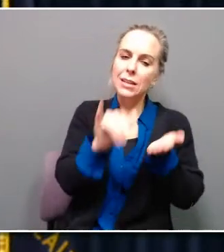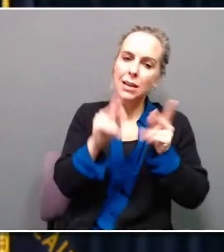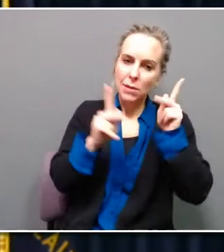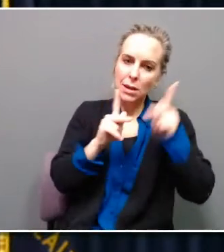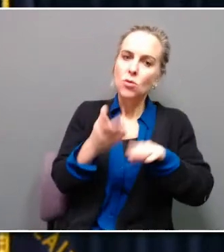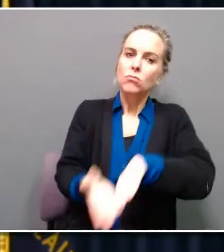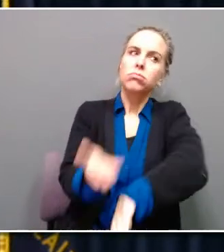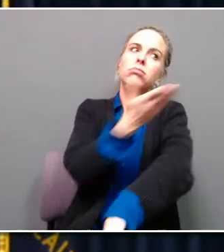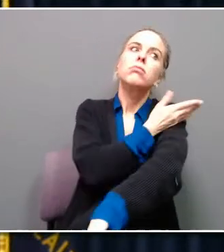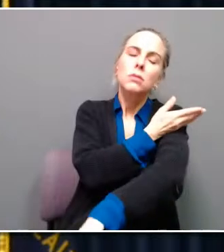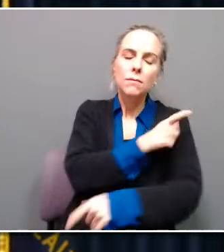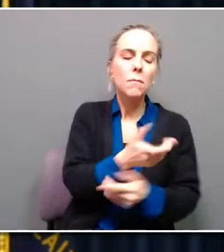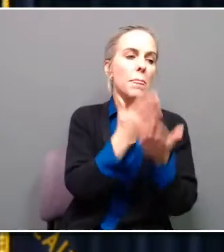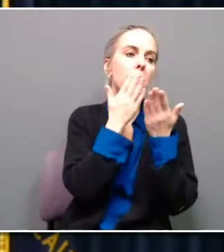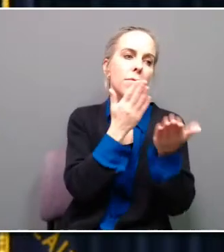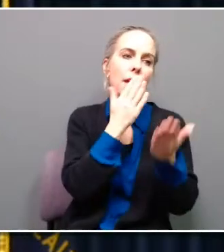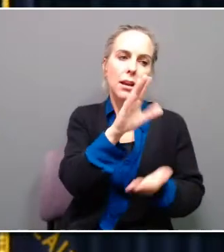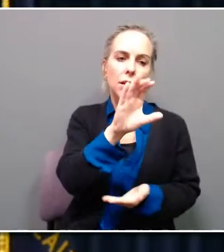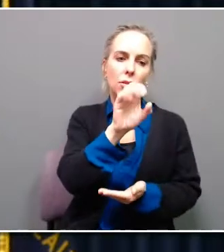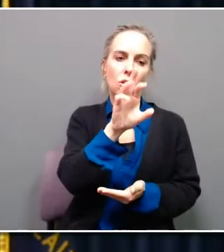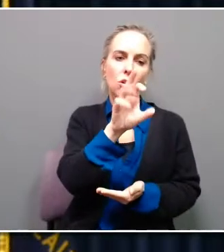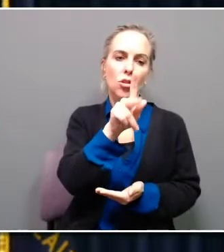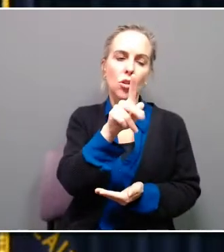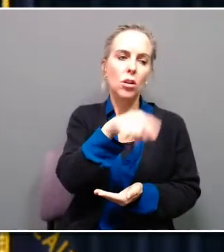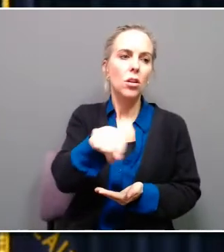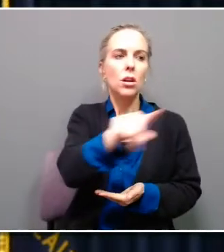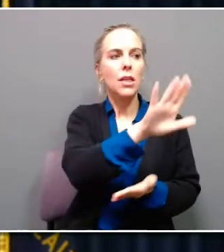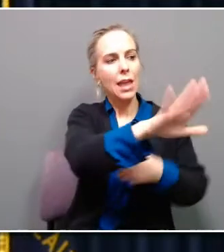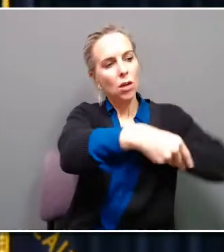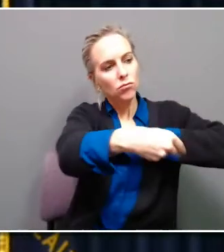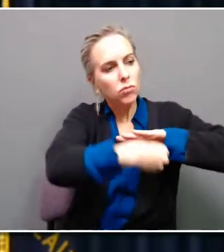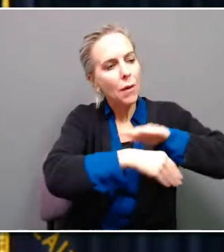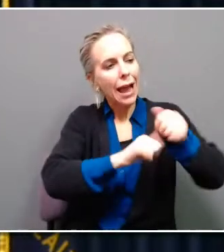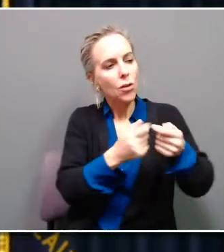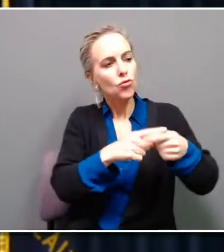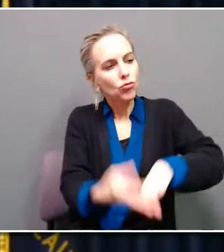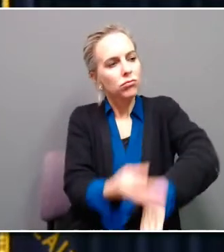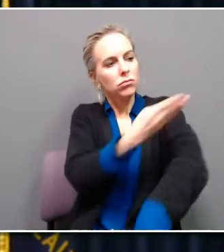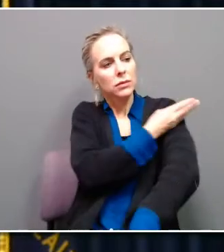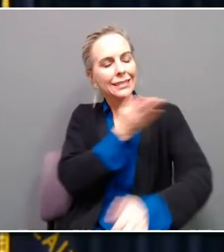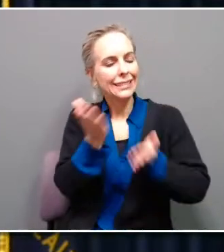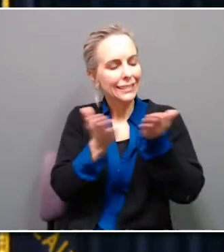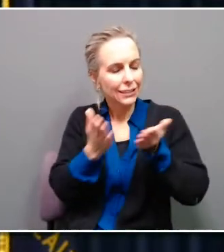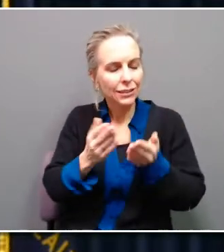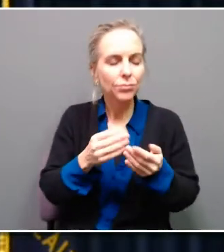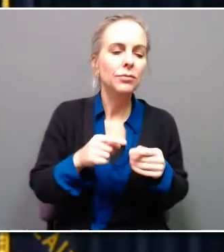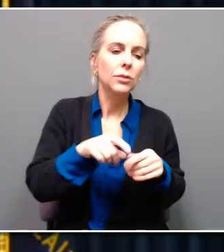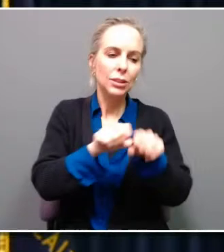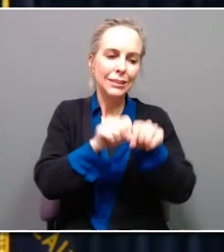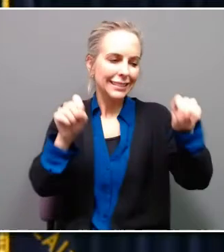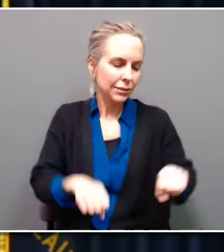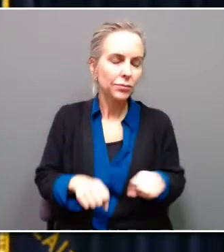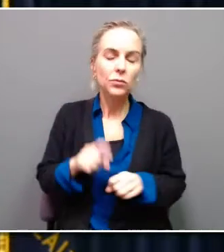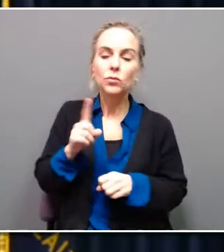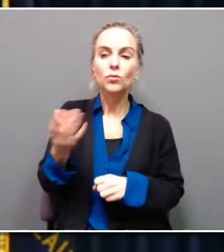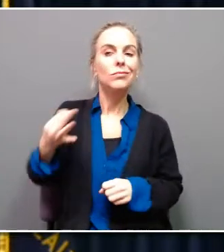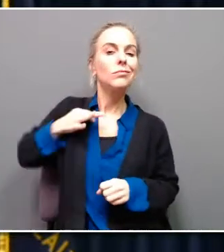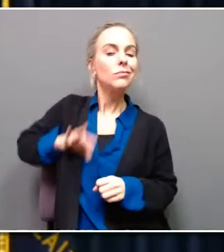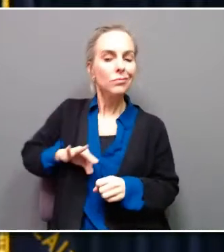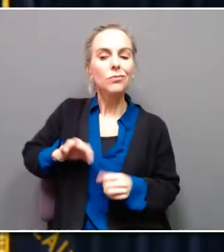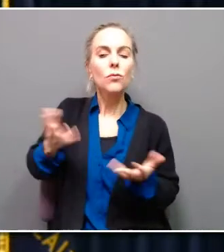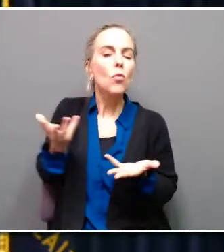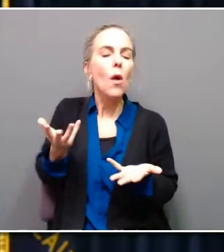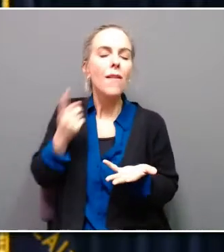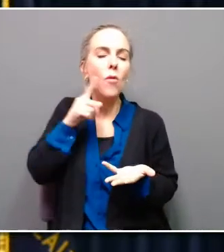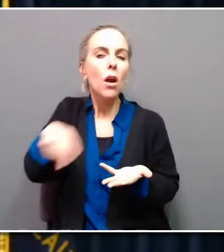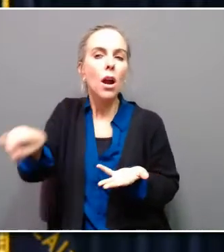the clerks on how we've modernized this system. One benefit Kentuckians can look forward to as a result of the change is that they can